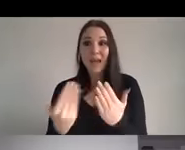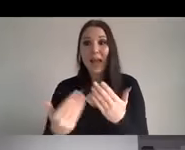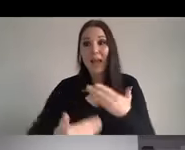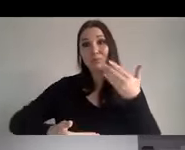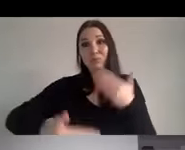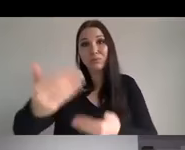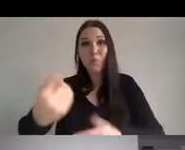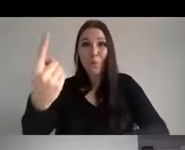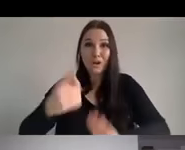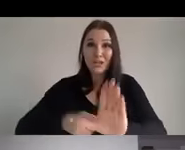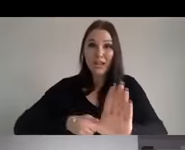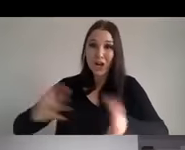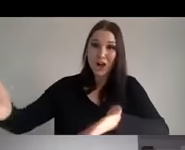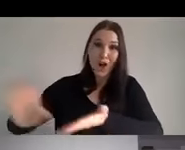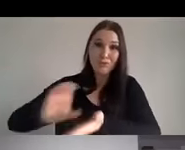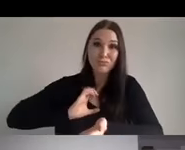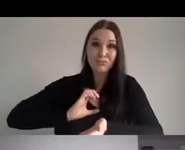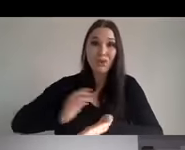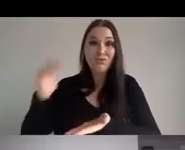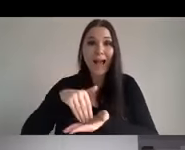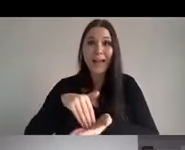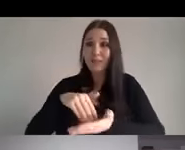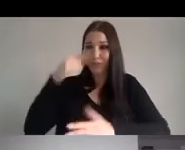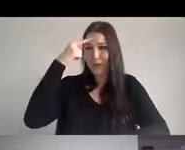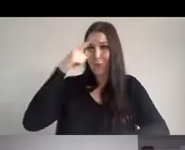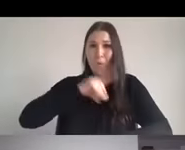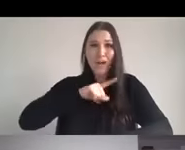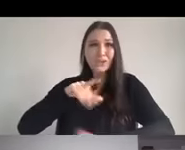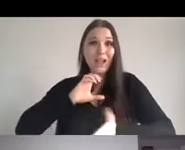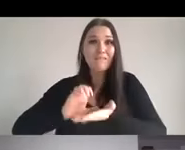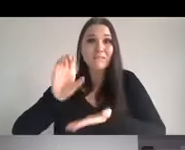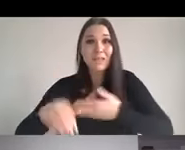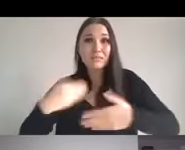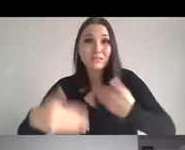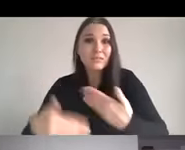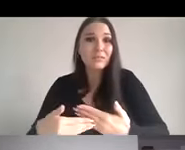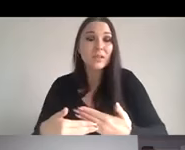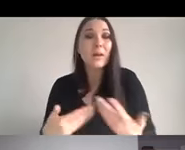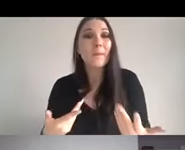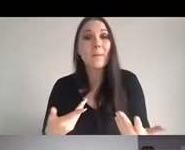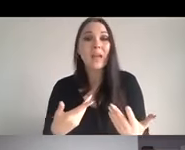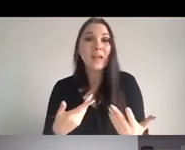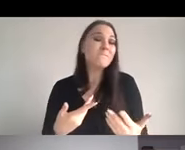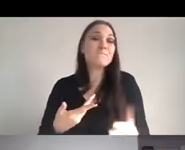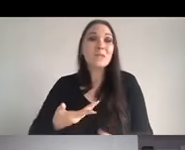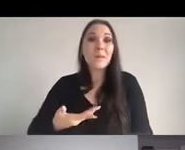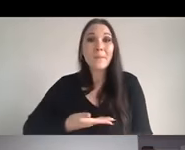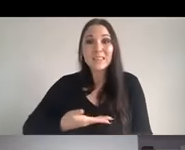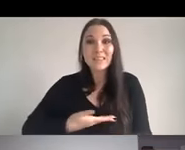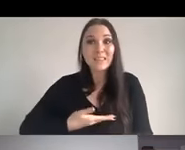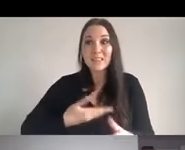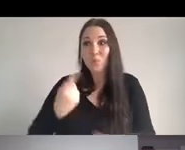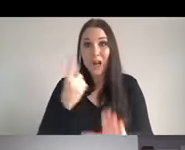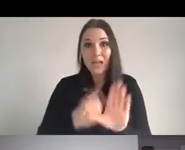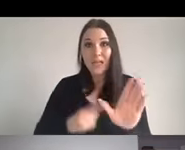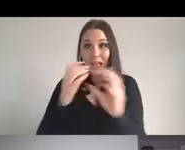I invest in a startup? Because they'll just be like out of business because VW or Tesla will roll out in a year, or else it's going